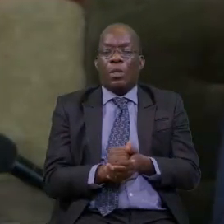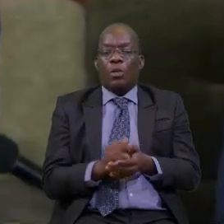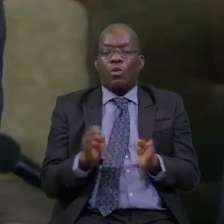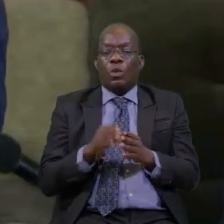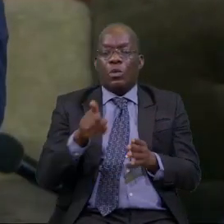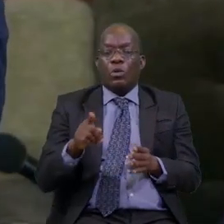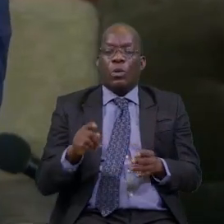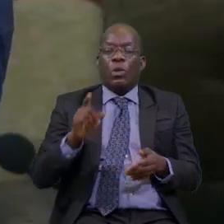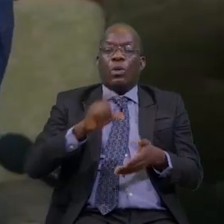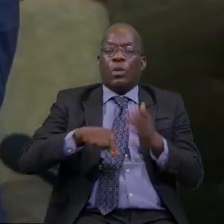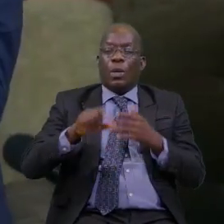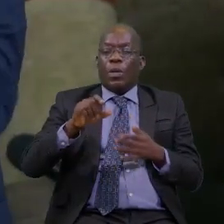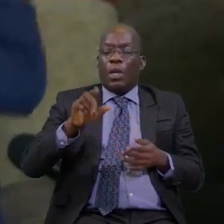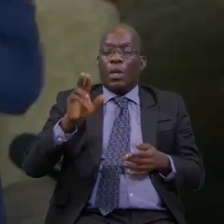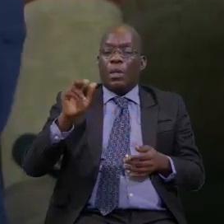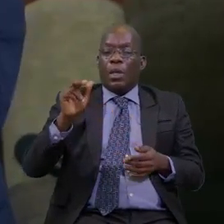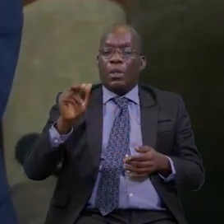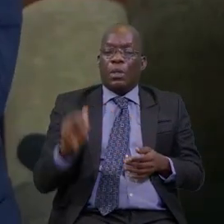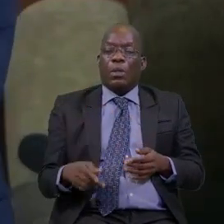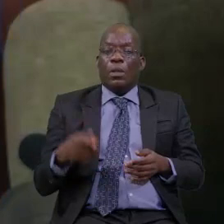13, and it's the refocused